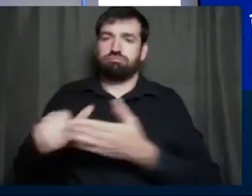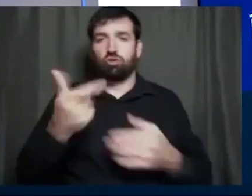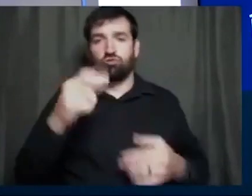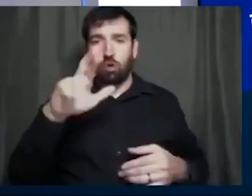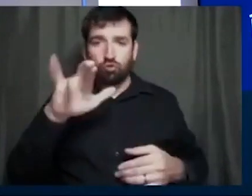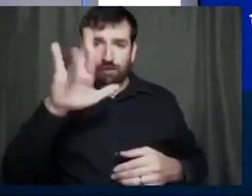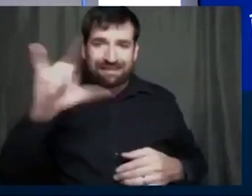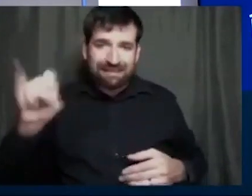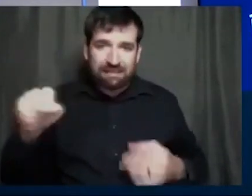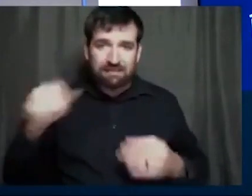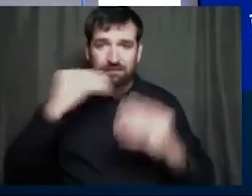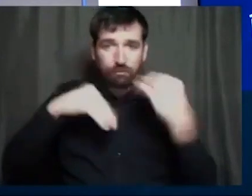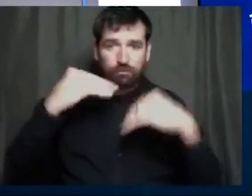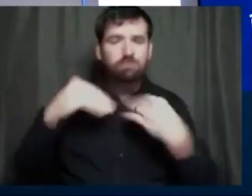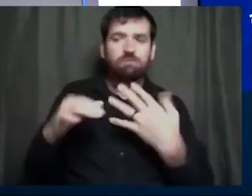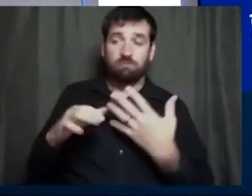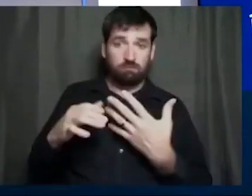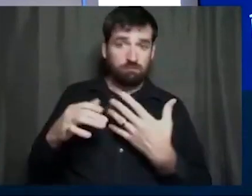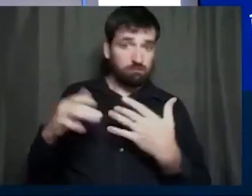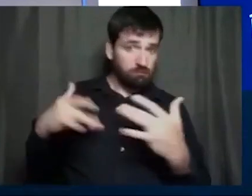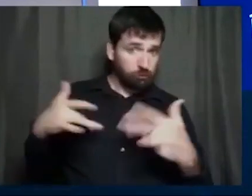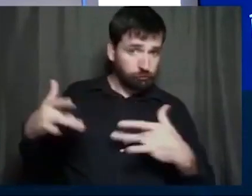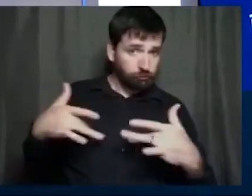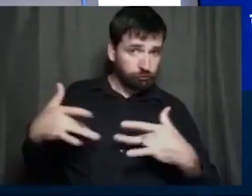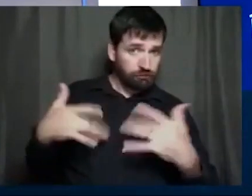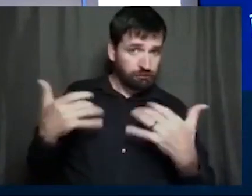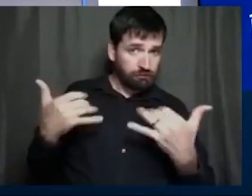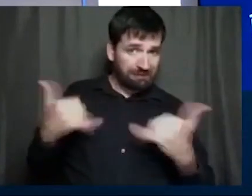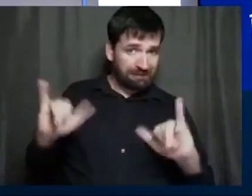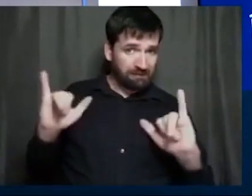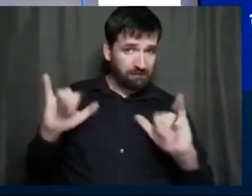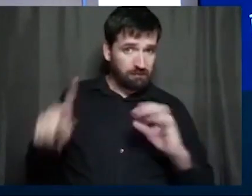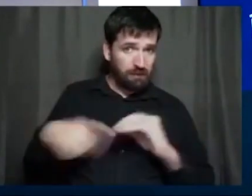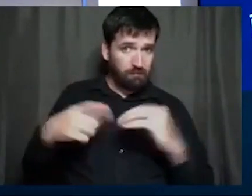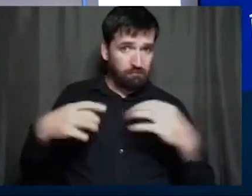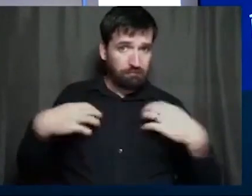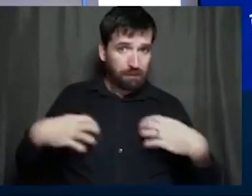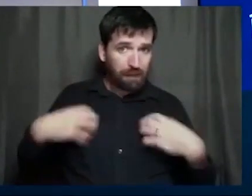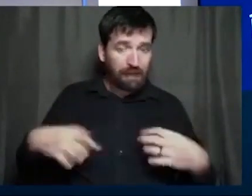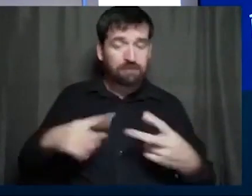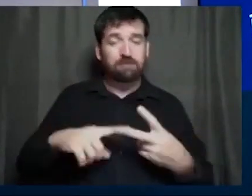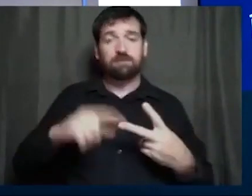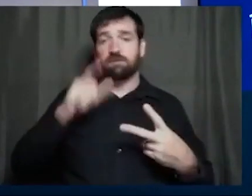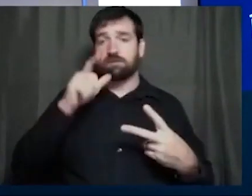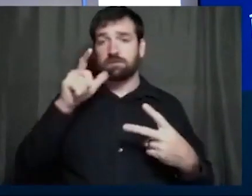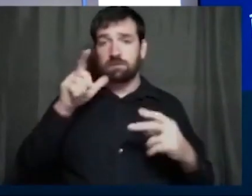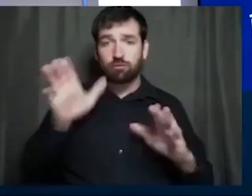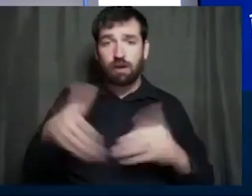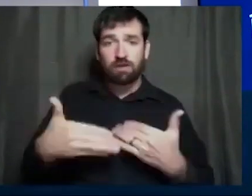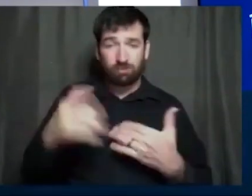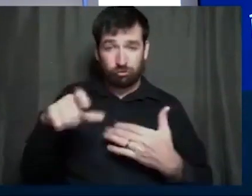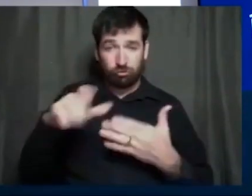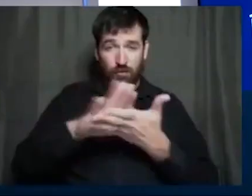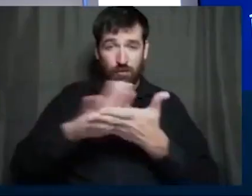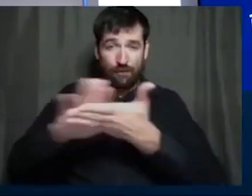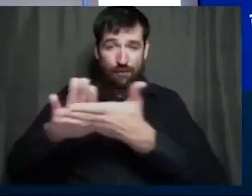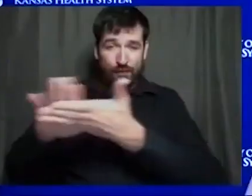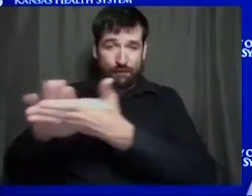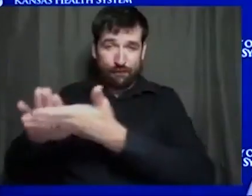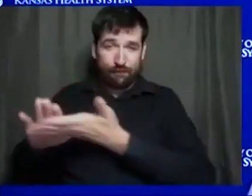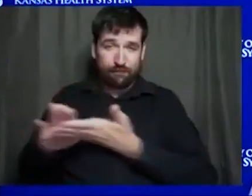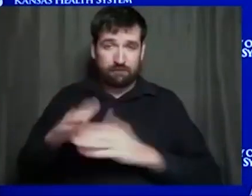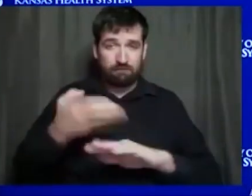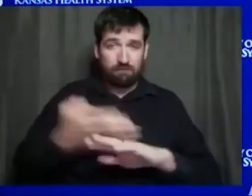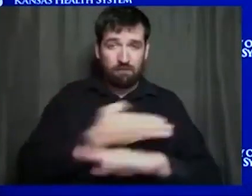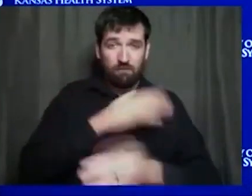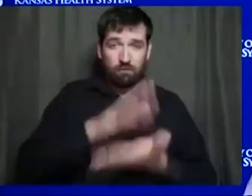says, how concerned should I be about backpacks and lunch boxes? Do we need to still be wiping all that stuff down before and after school? Yeah, I